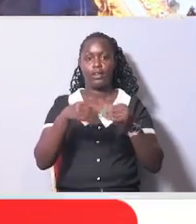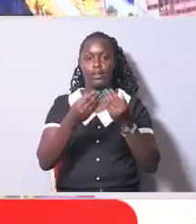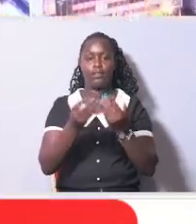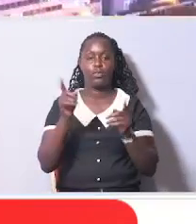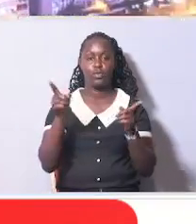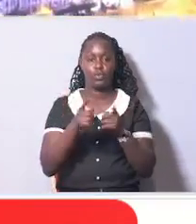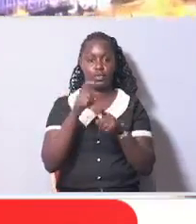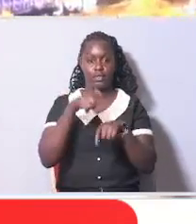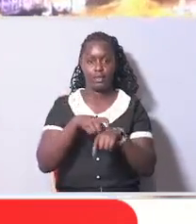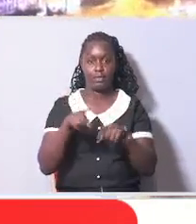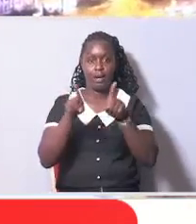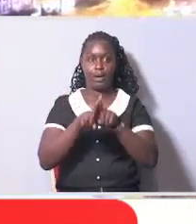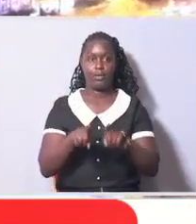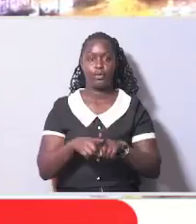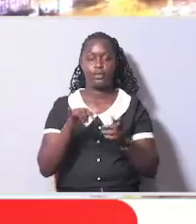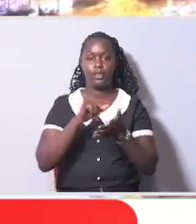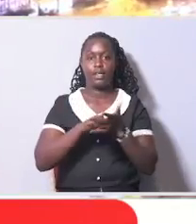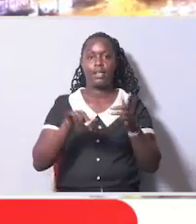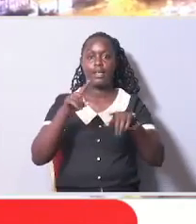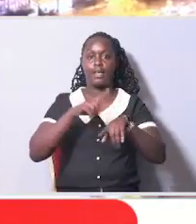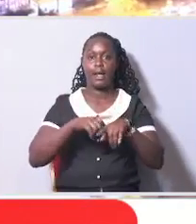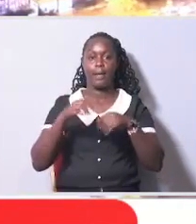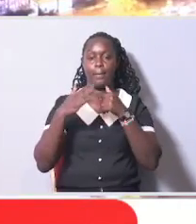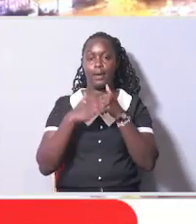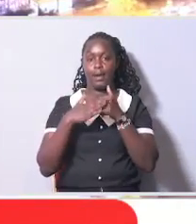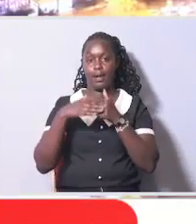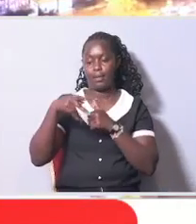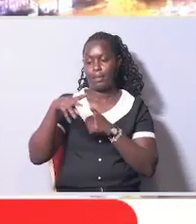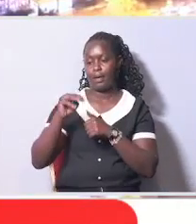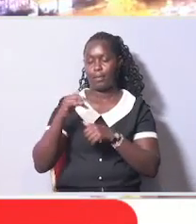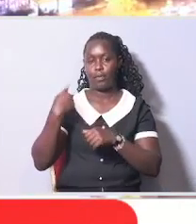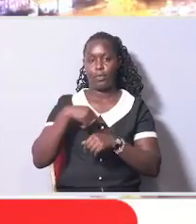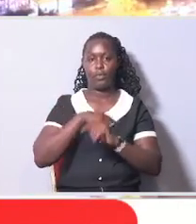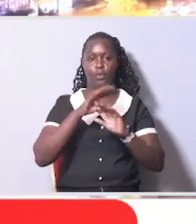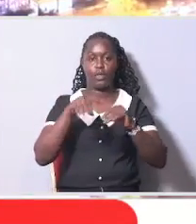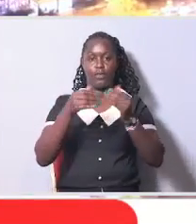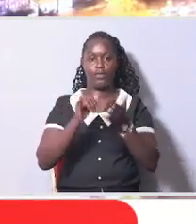na vile vile katika taarifa zetu mwendo wa saa 3 tukiangazia taarifa